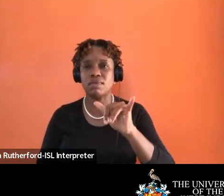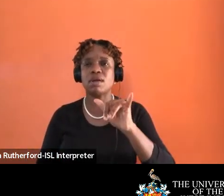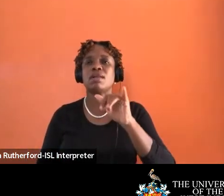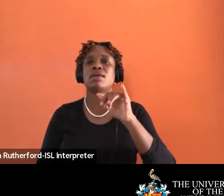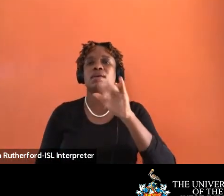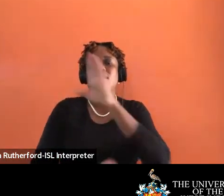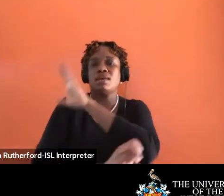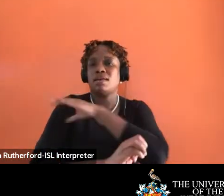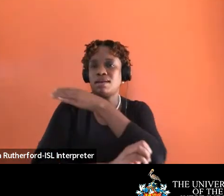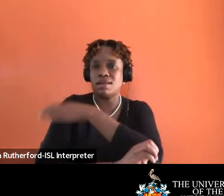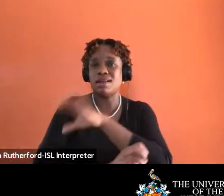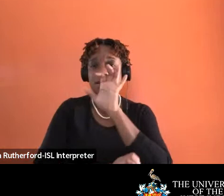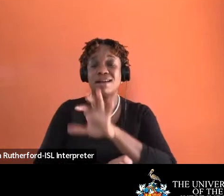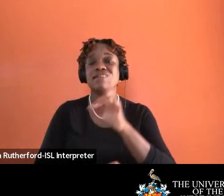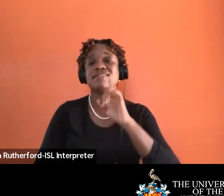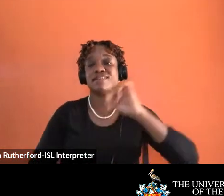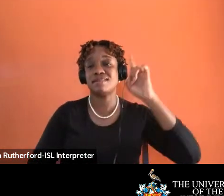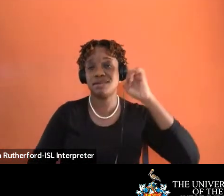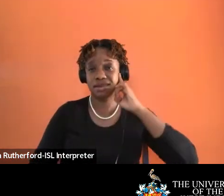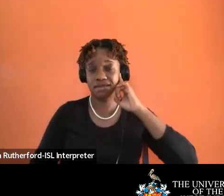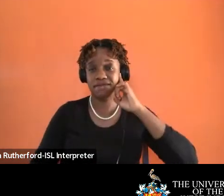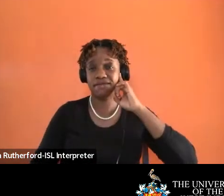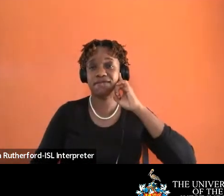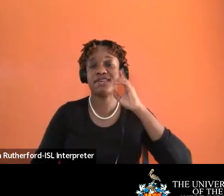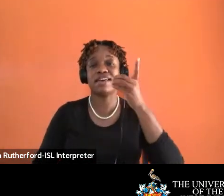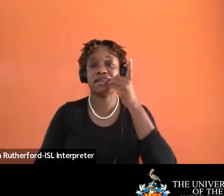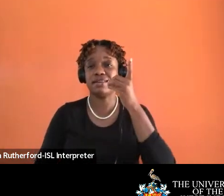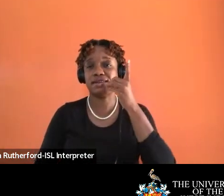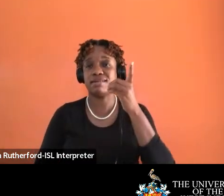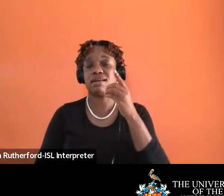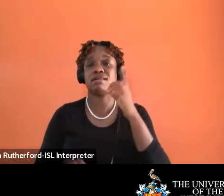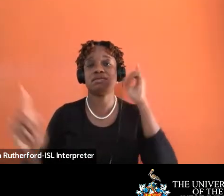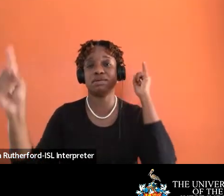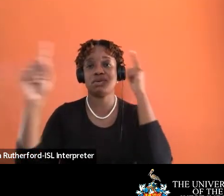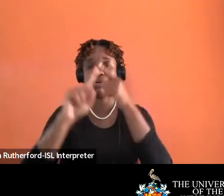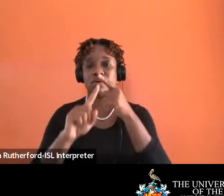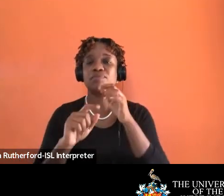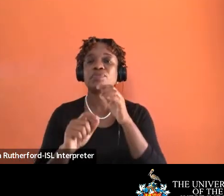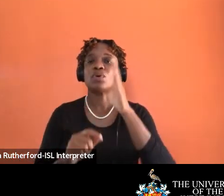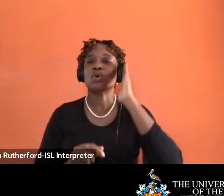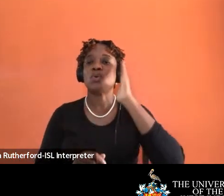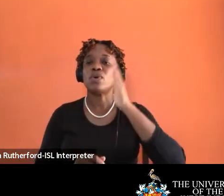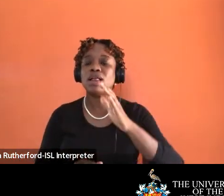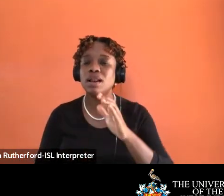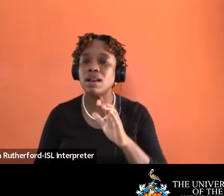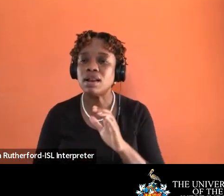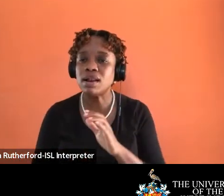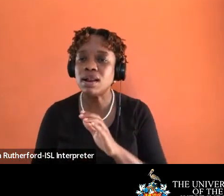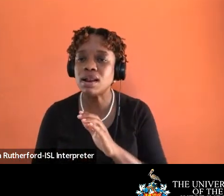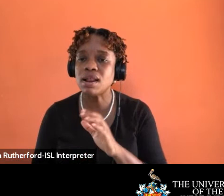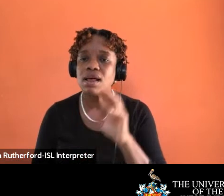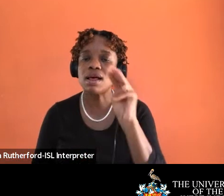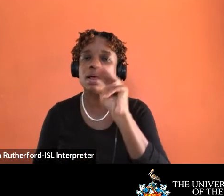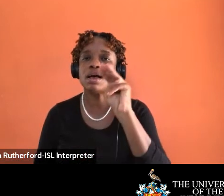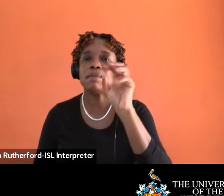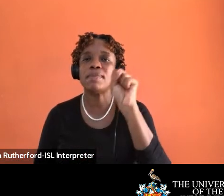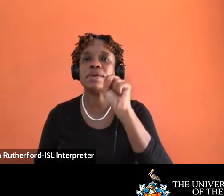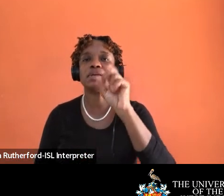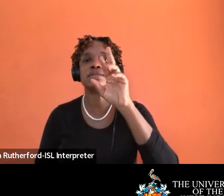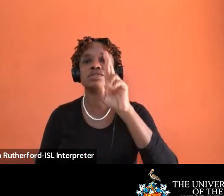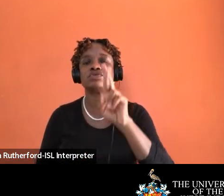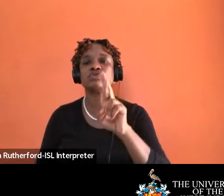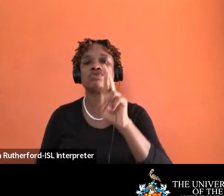Initiative. And we have Miss Charmaine Robotham to moderate